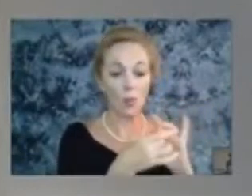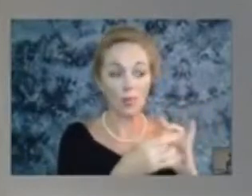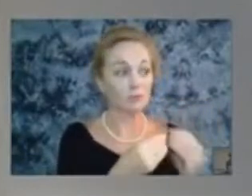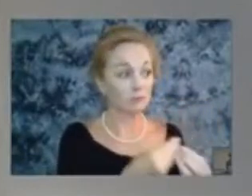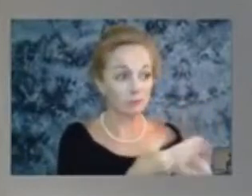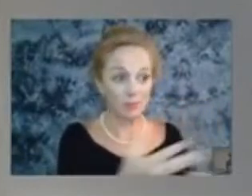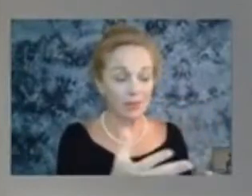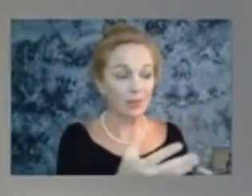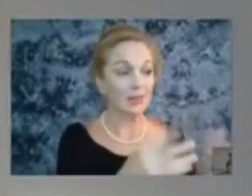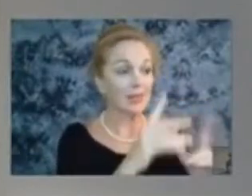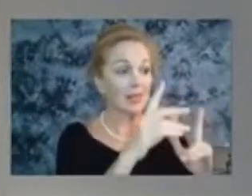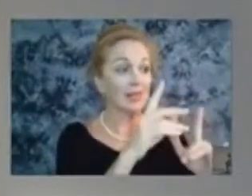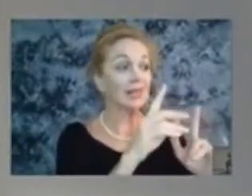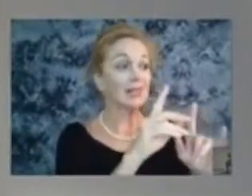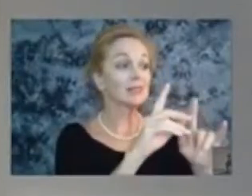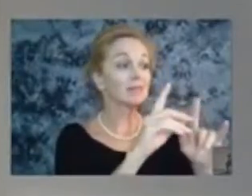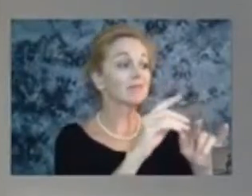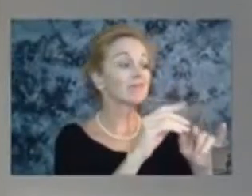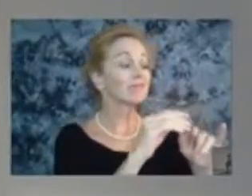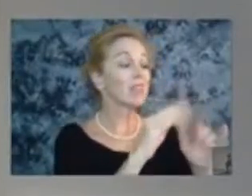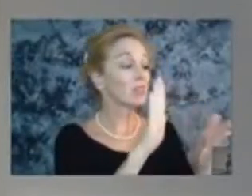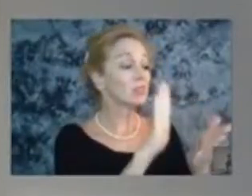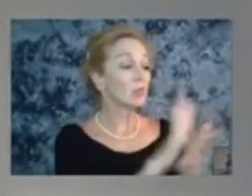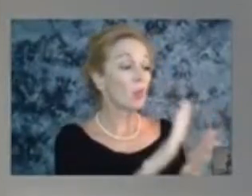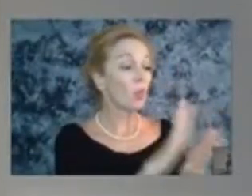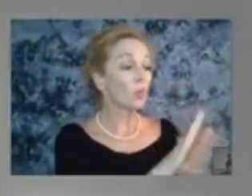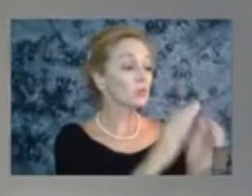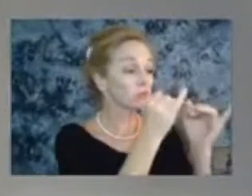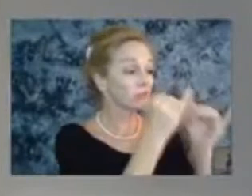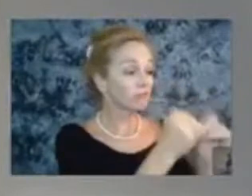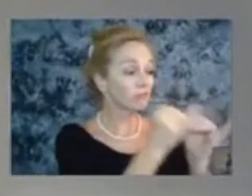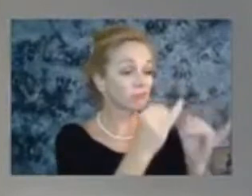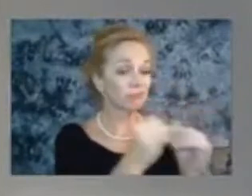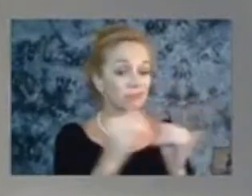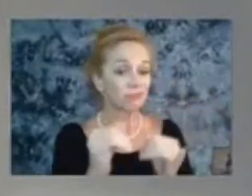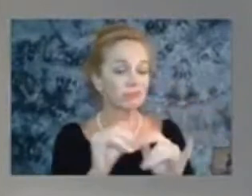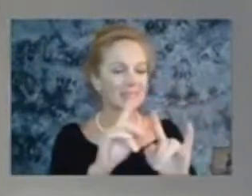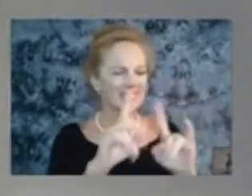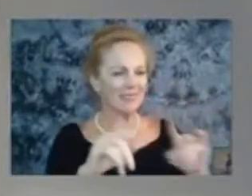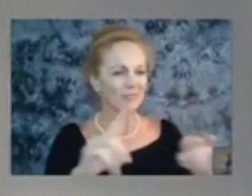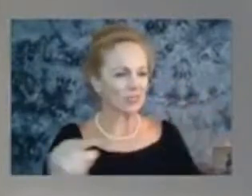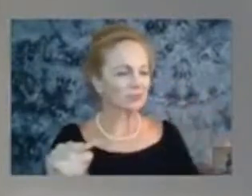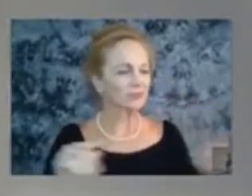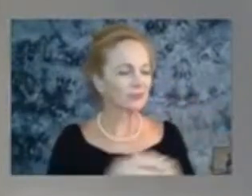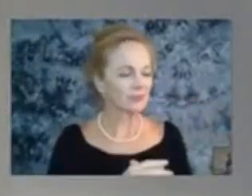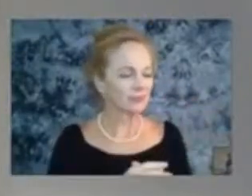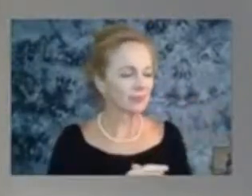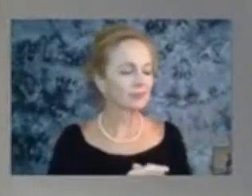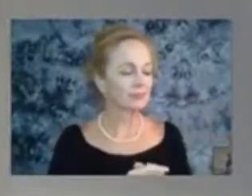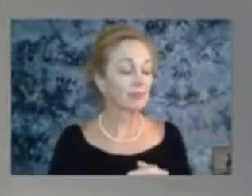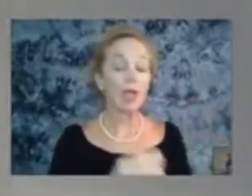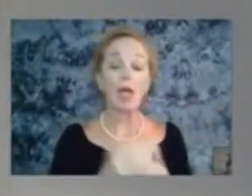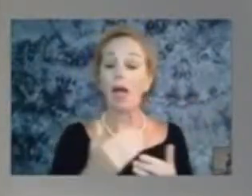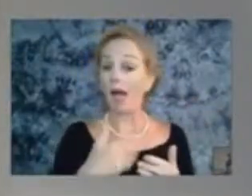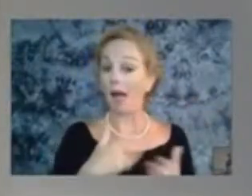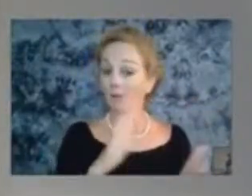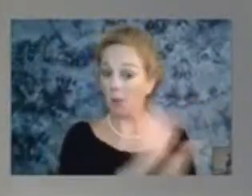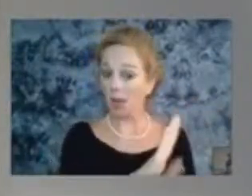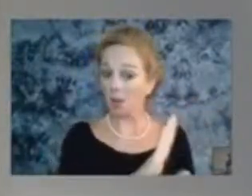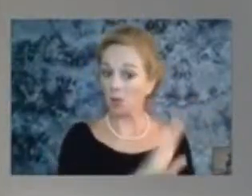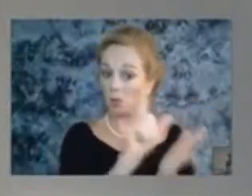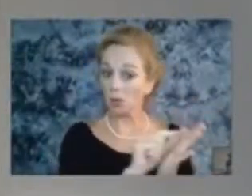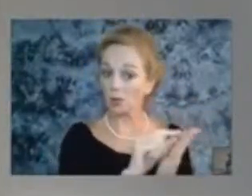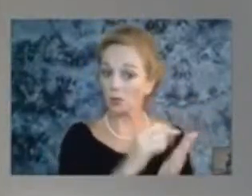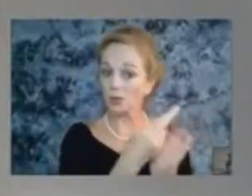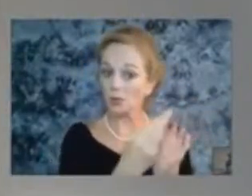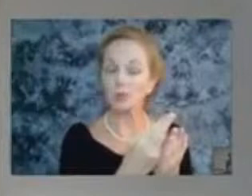school based upon school investments and prior district investments. But in any instances where we do have print resources available for our students, we have asked